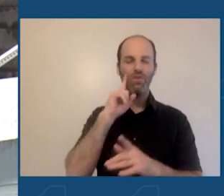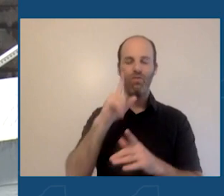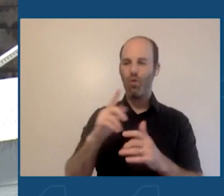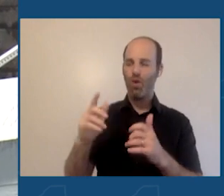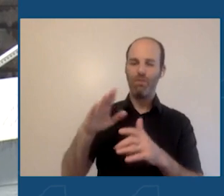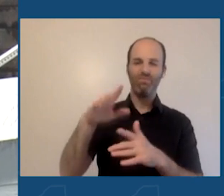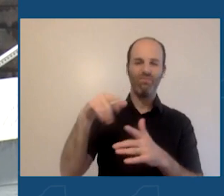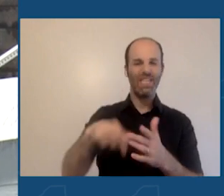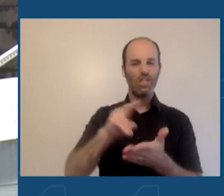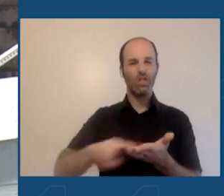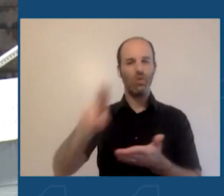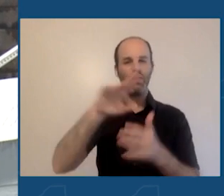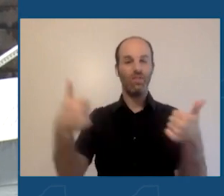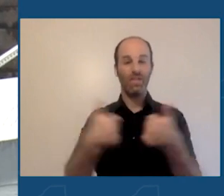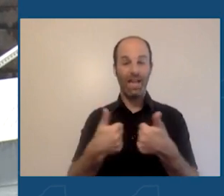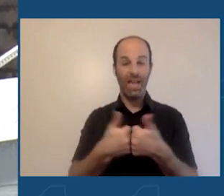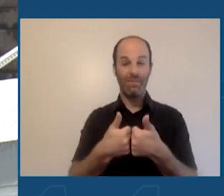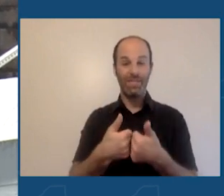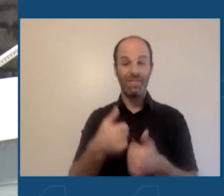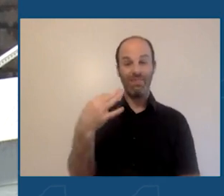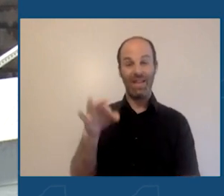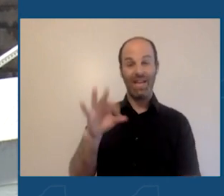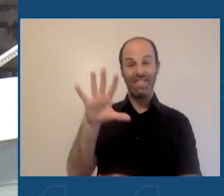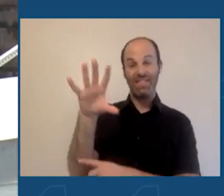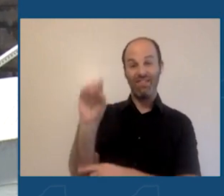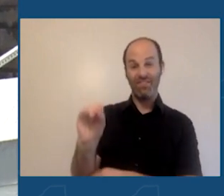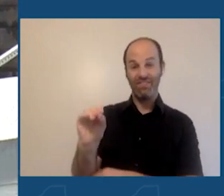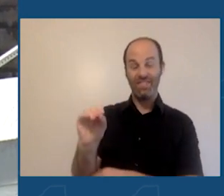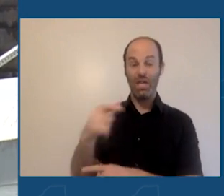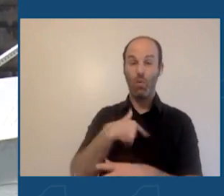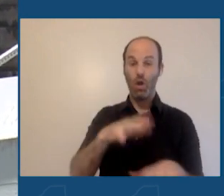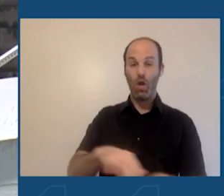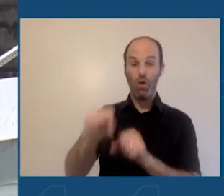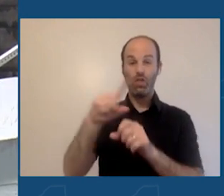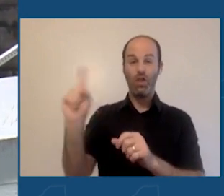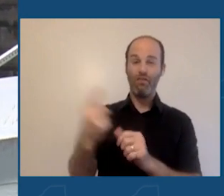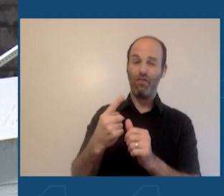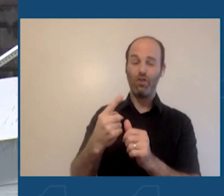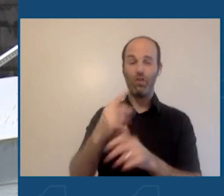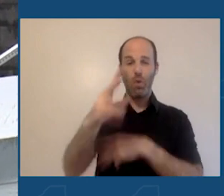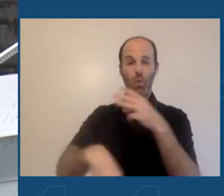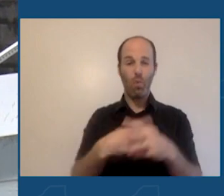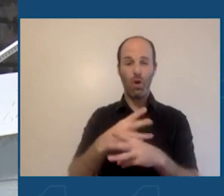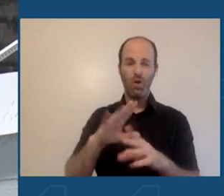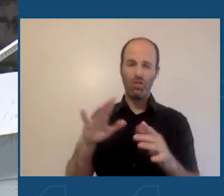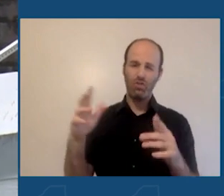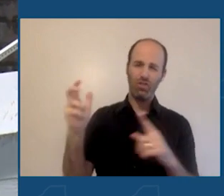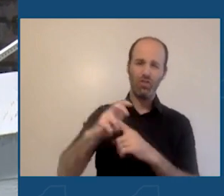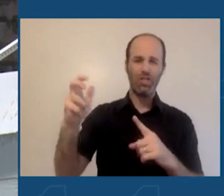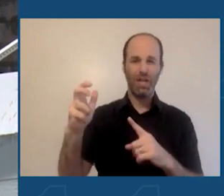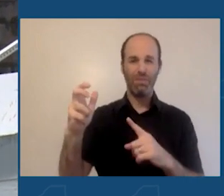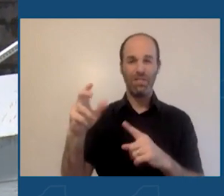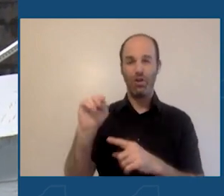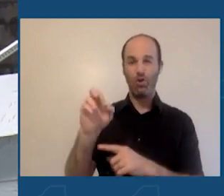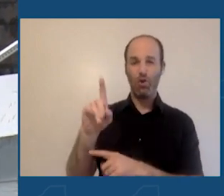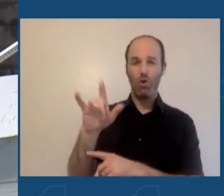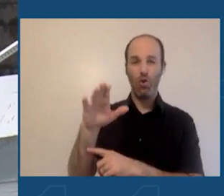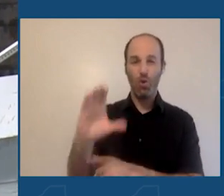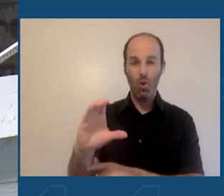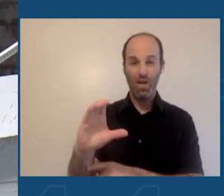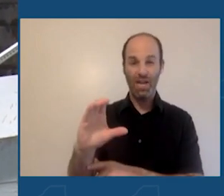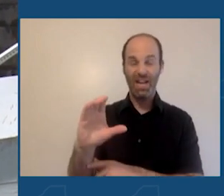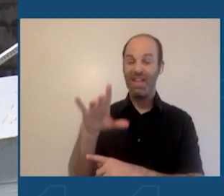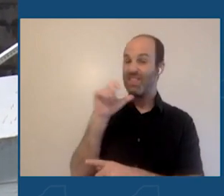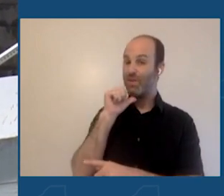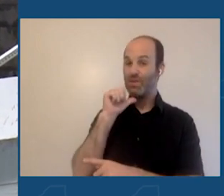we hosted the first World Championship for Nordic that was ever outside of Europe.